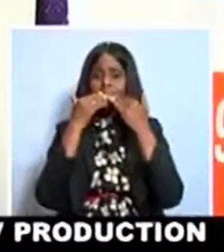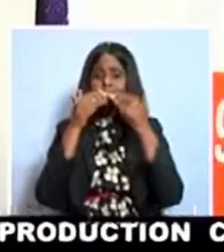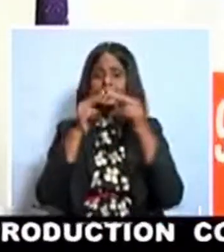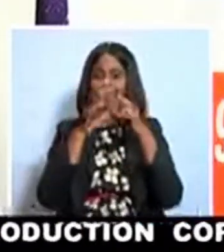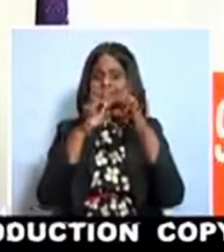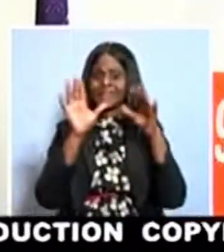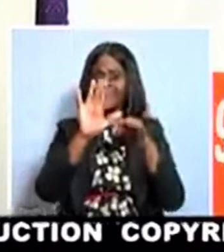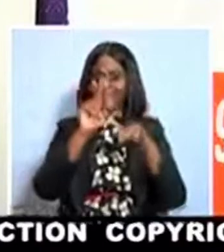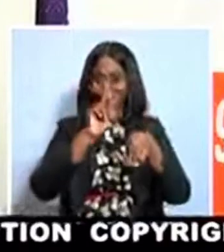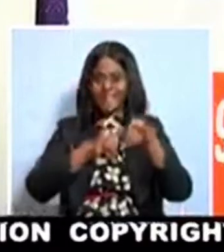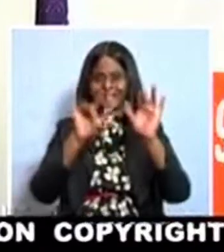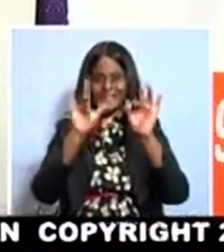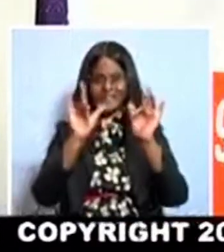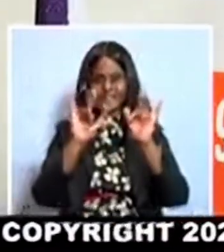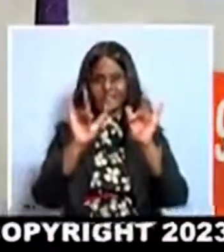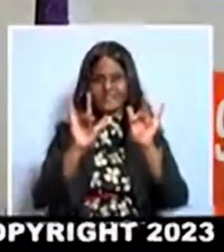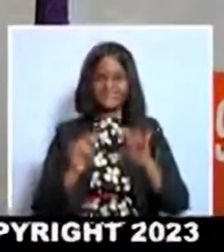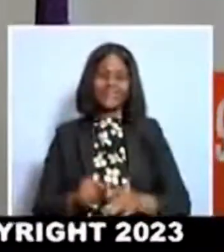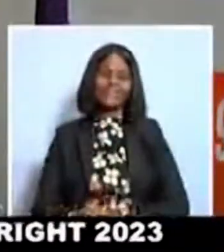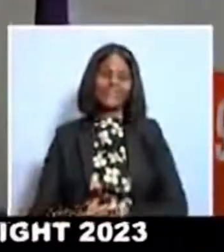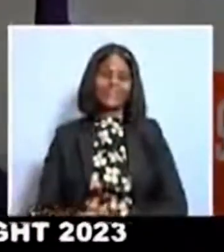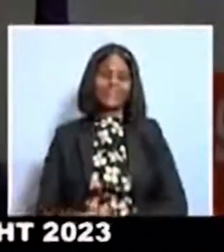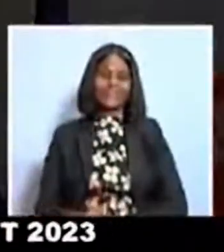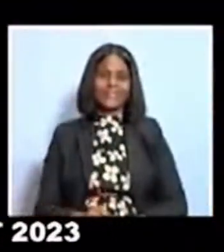much for your time.